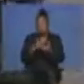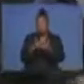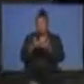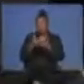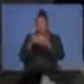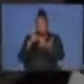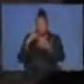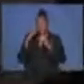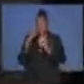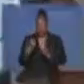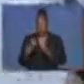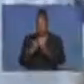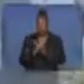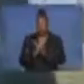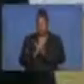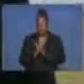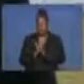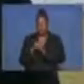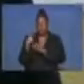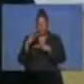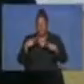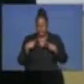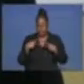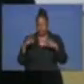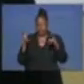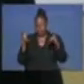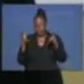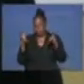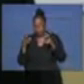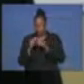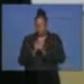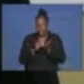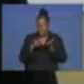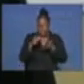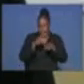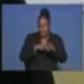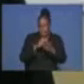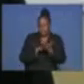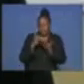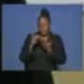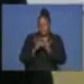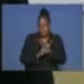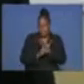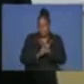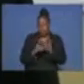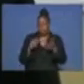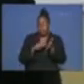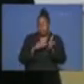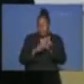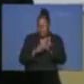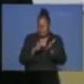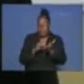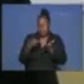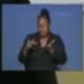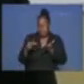Christmas. We have an abbreviated pay period in the month of December, which means that the pay